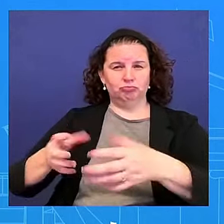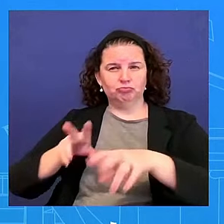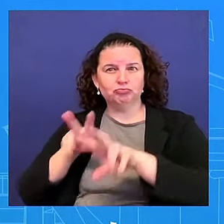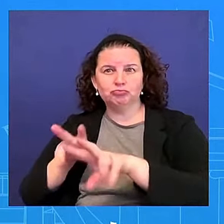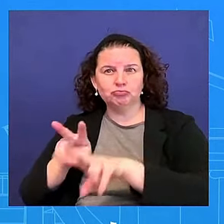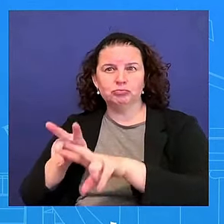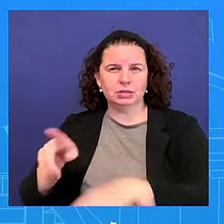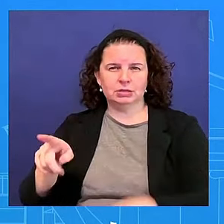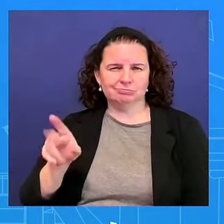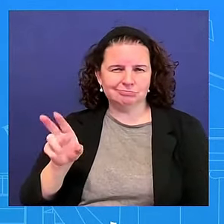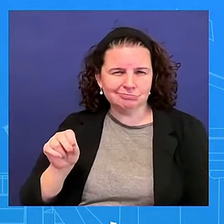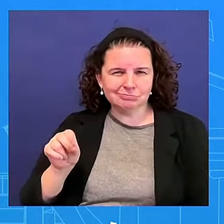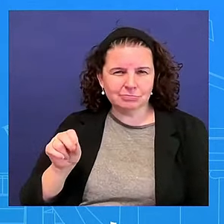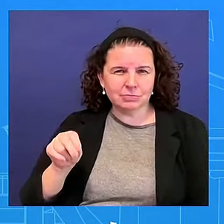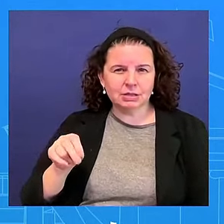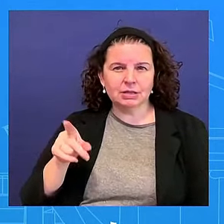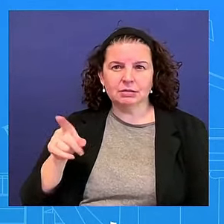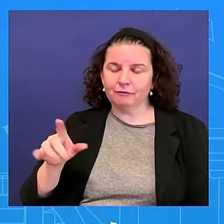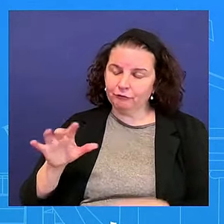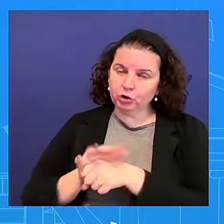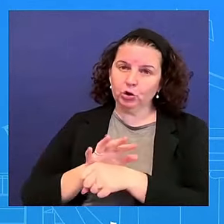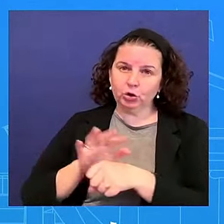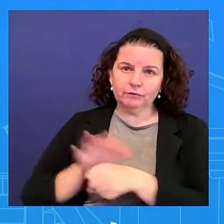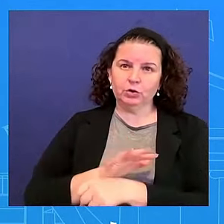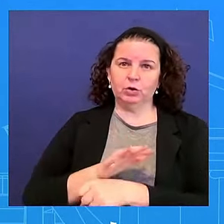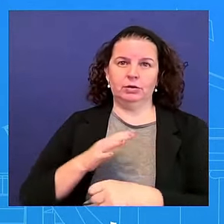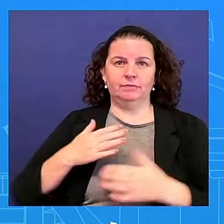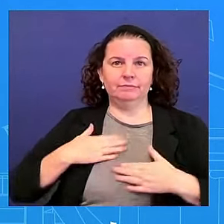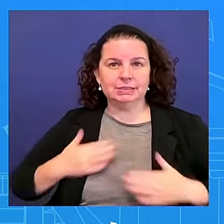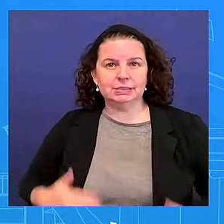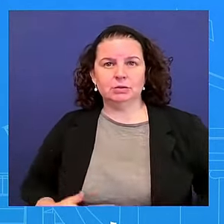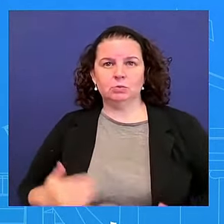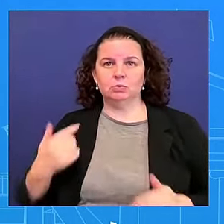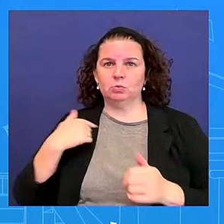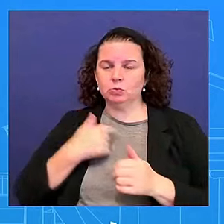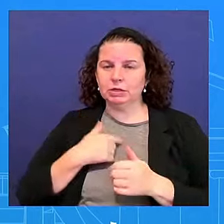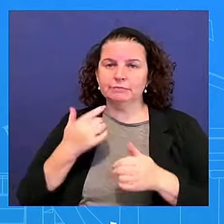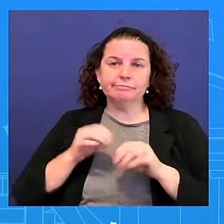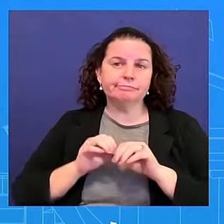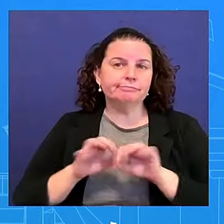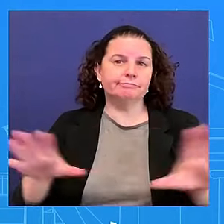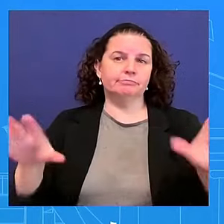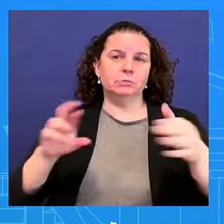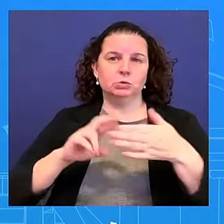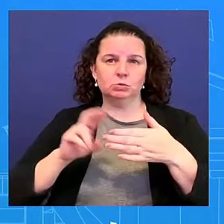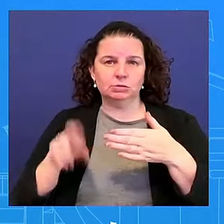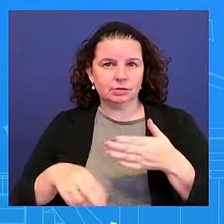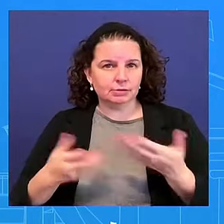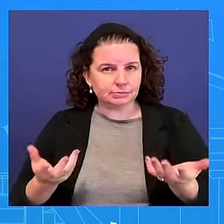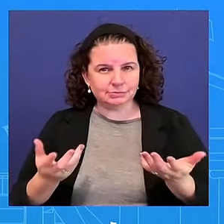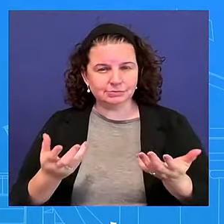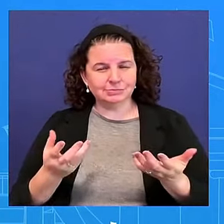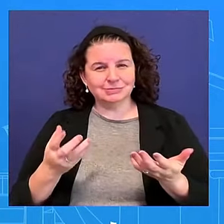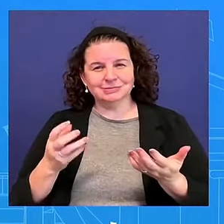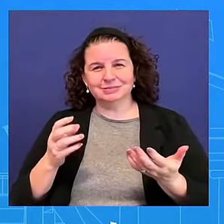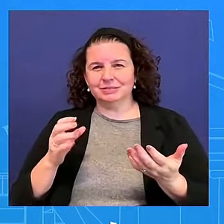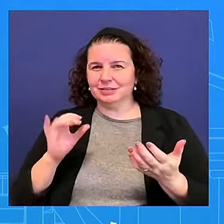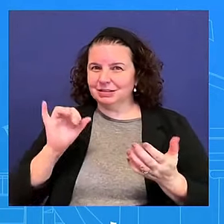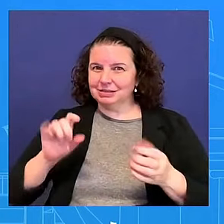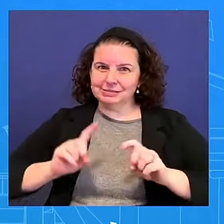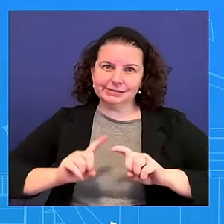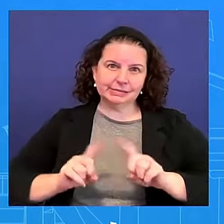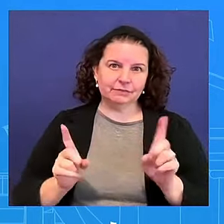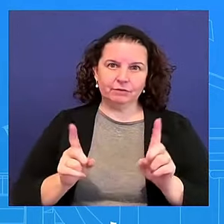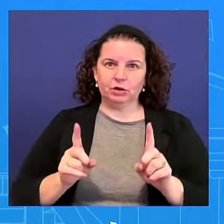full physical, annual physical that we share with all of you. And that is very different. Are very different than an everyday American